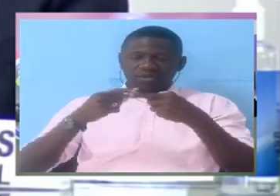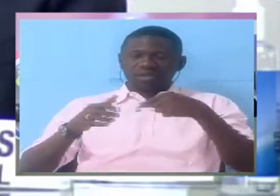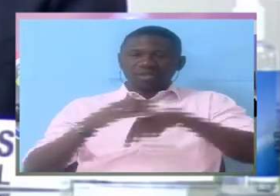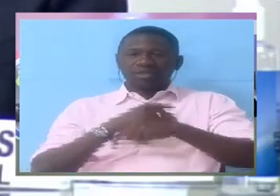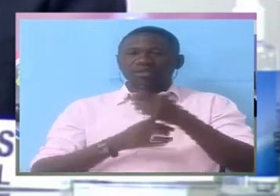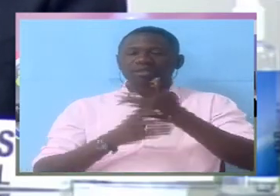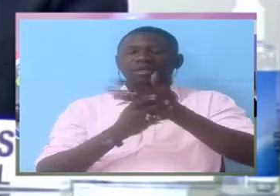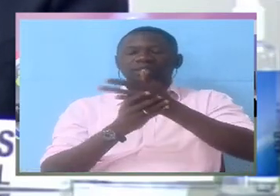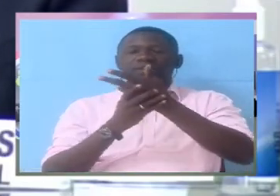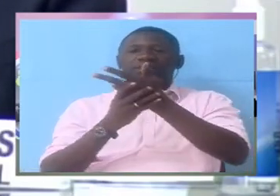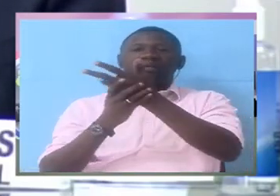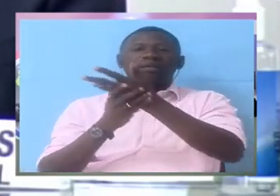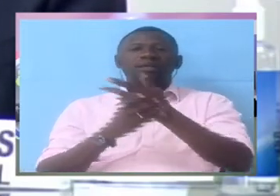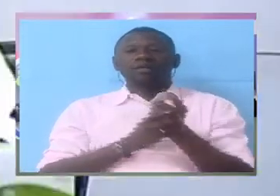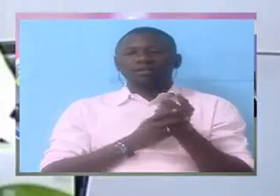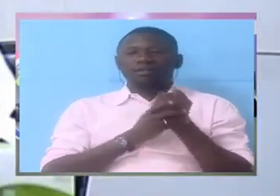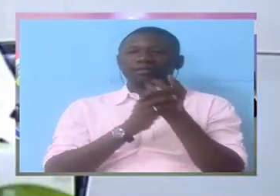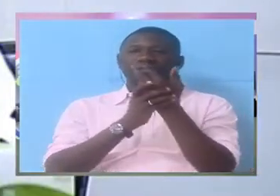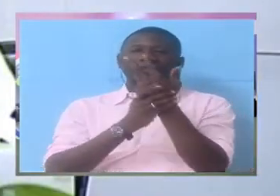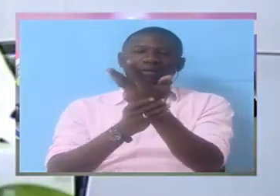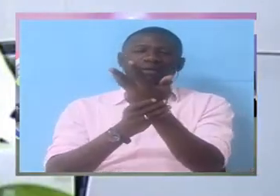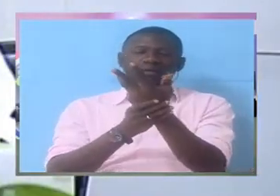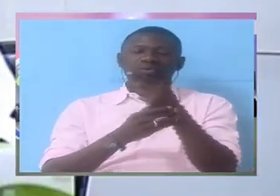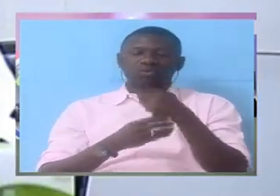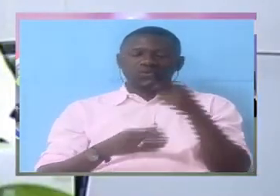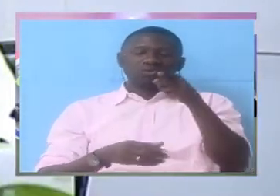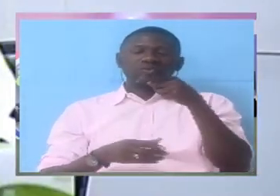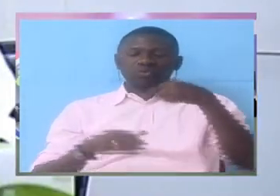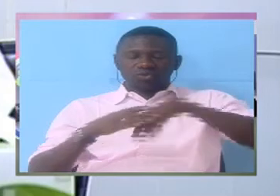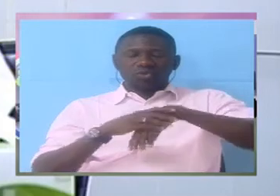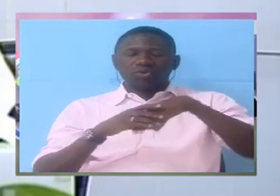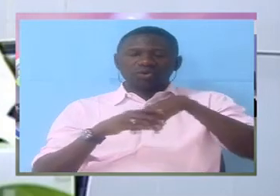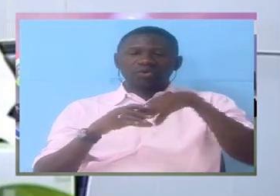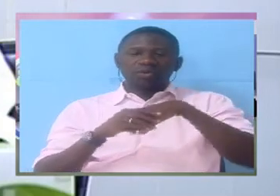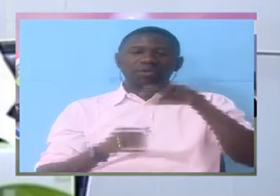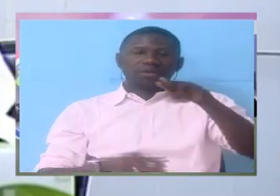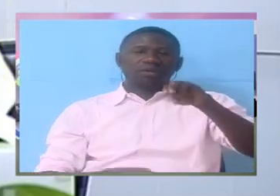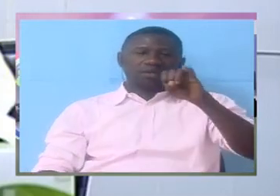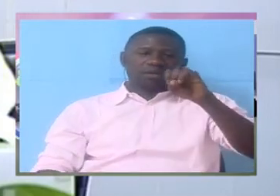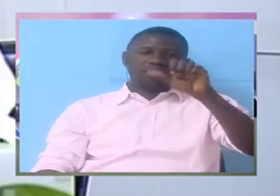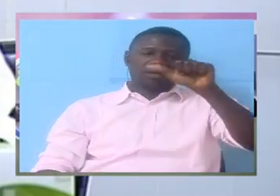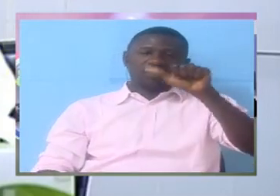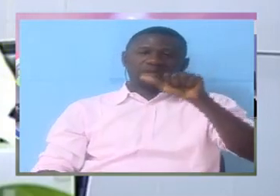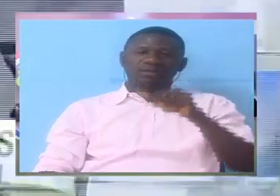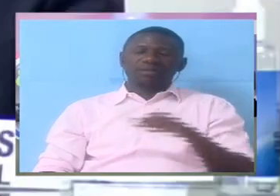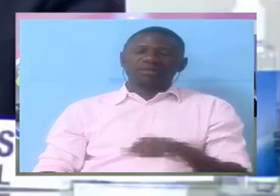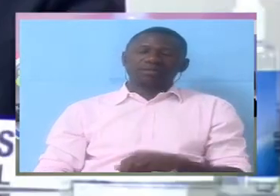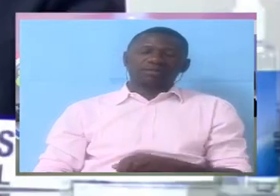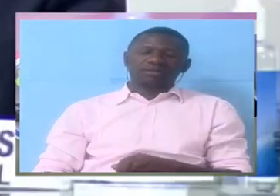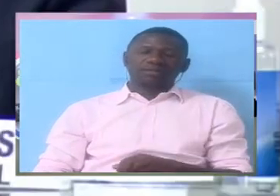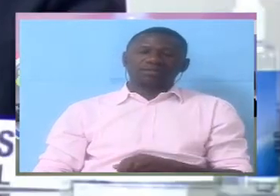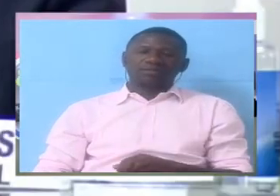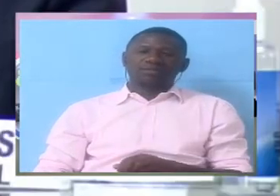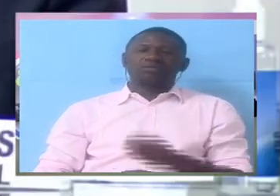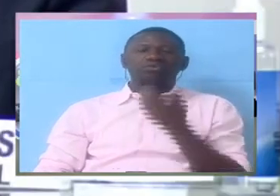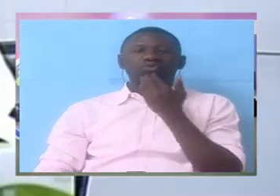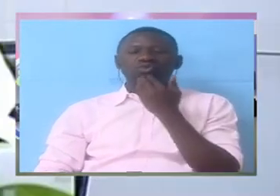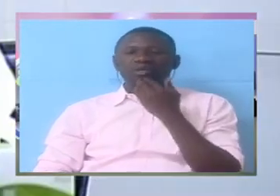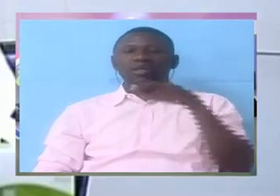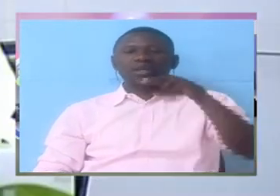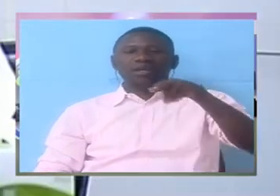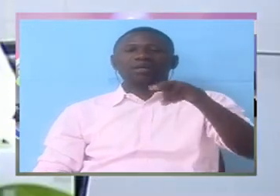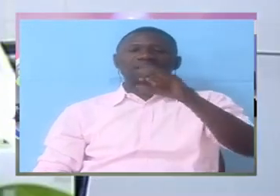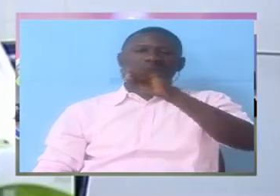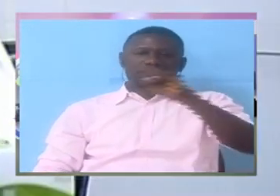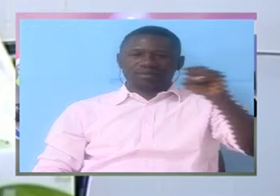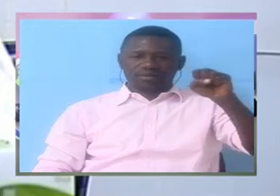1989 you joined the NIA. 1989 sang wo inata ni dabula NIA. 1990. Sorry, NSS I mean. NSS. NSS,